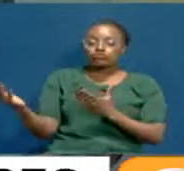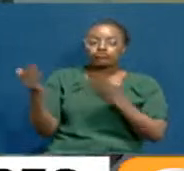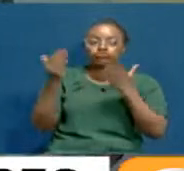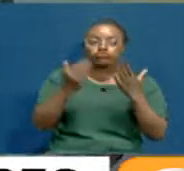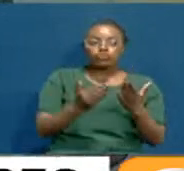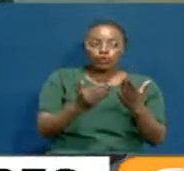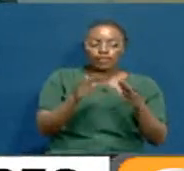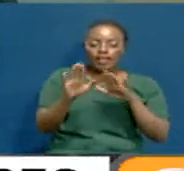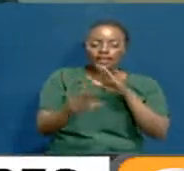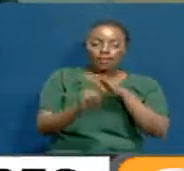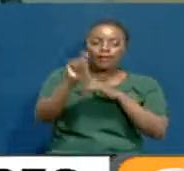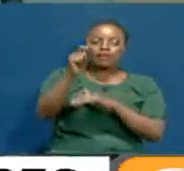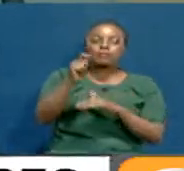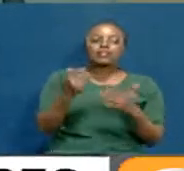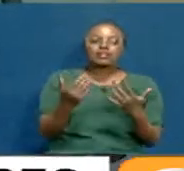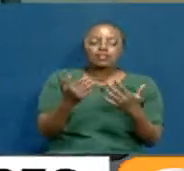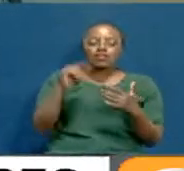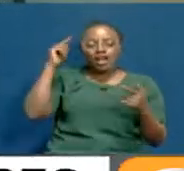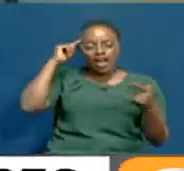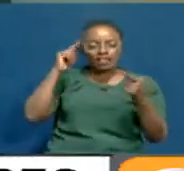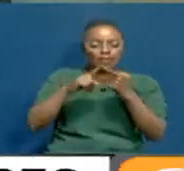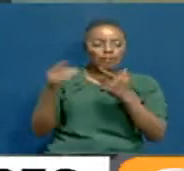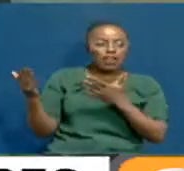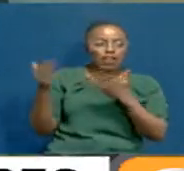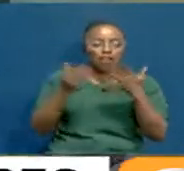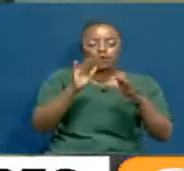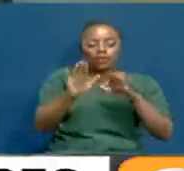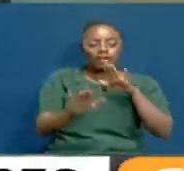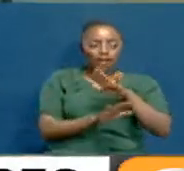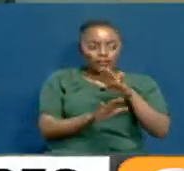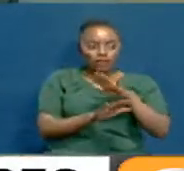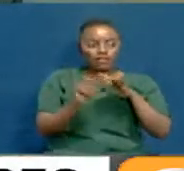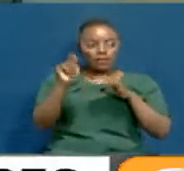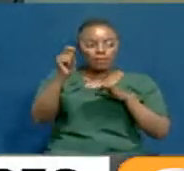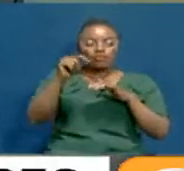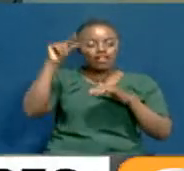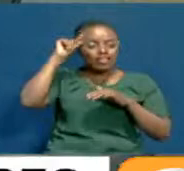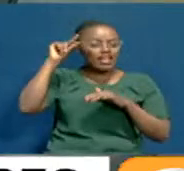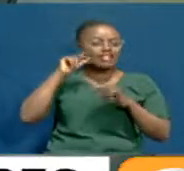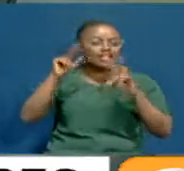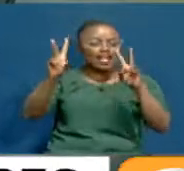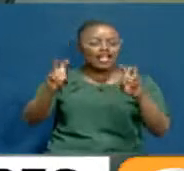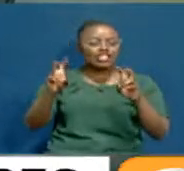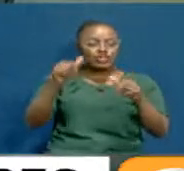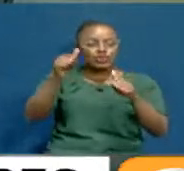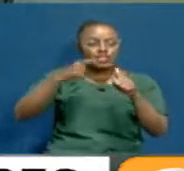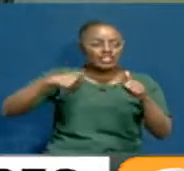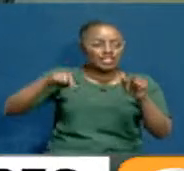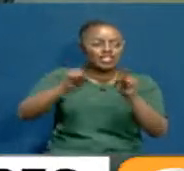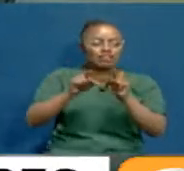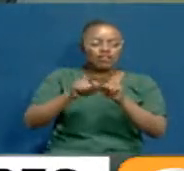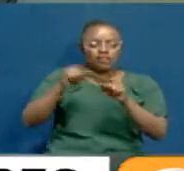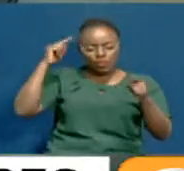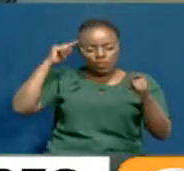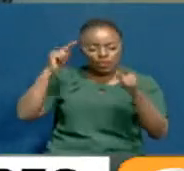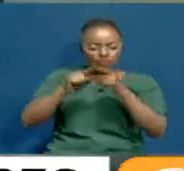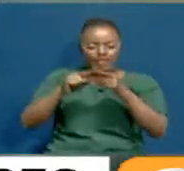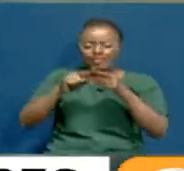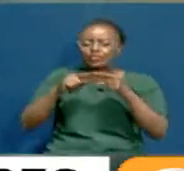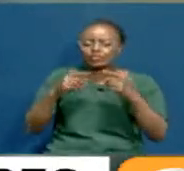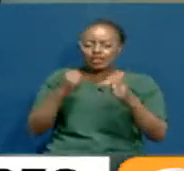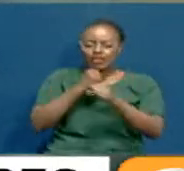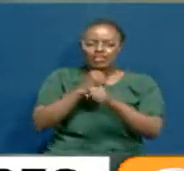with the running mates. What Azimio brought with the running mate was the gender issue, which we have been deliberately and